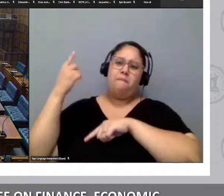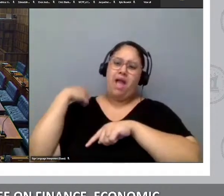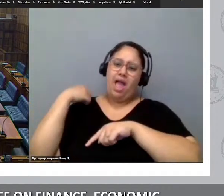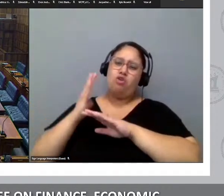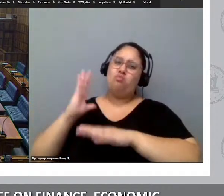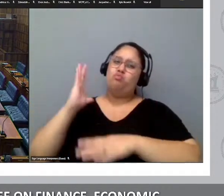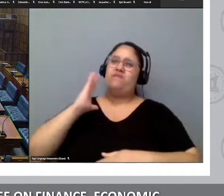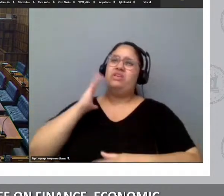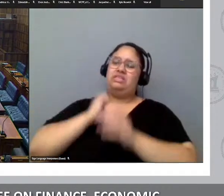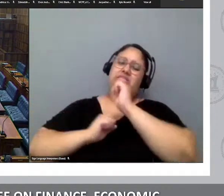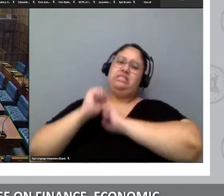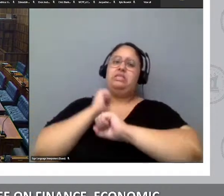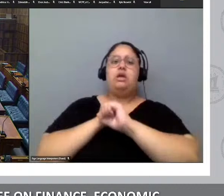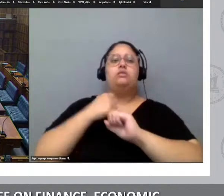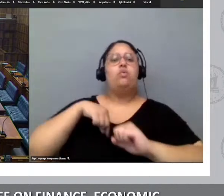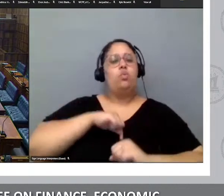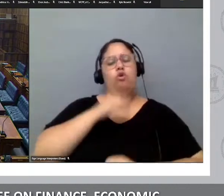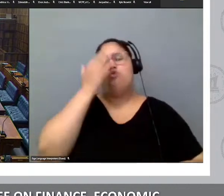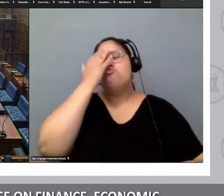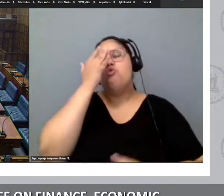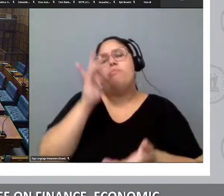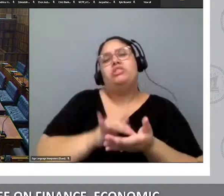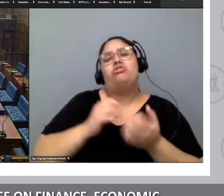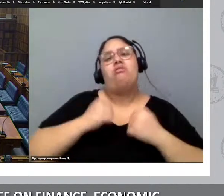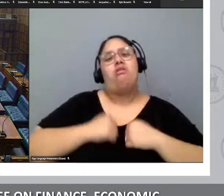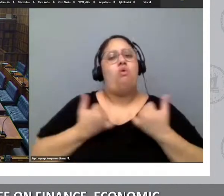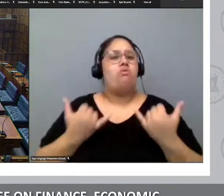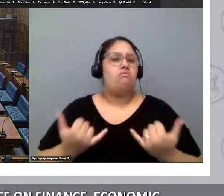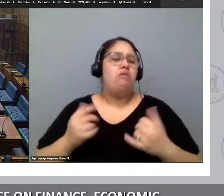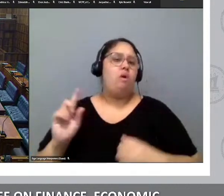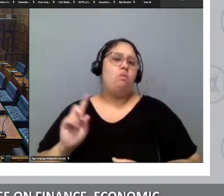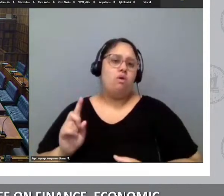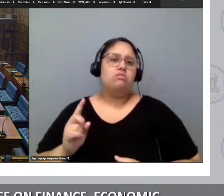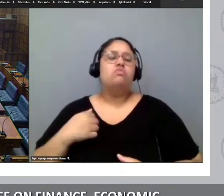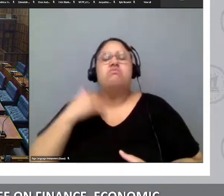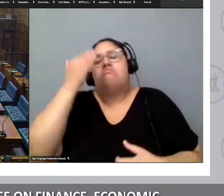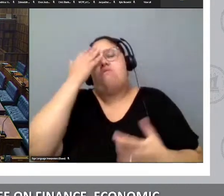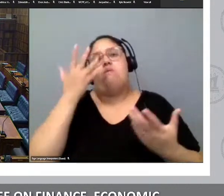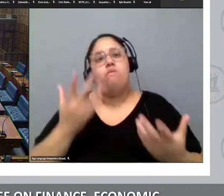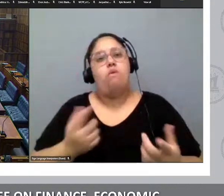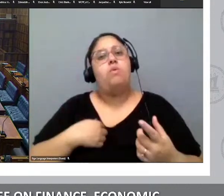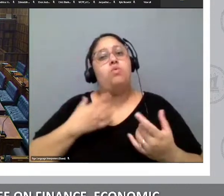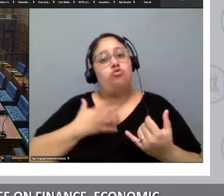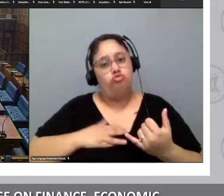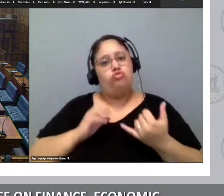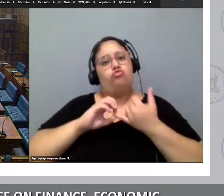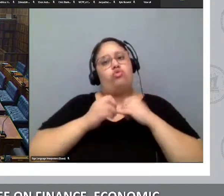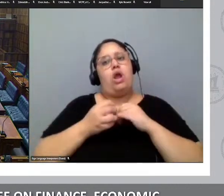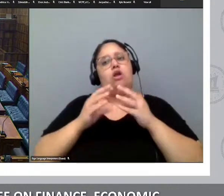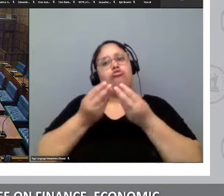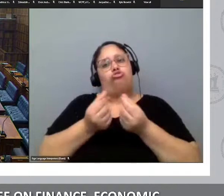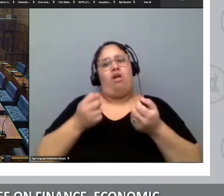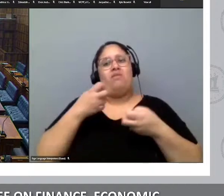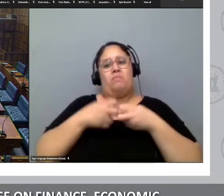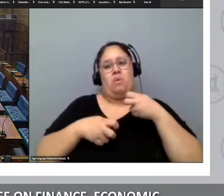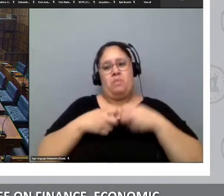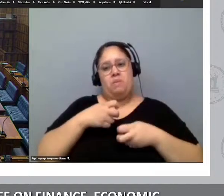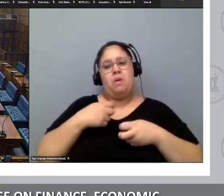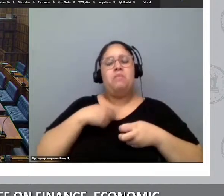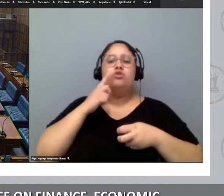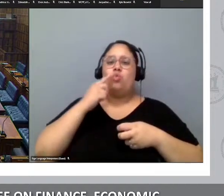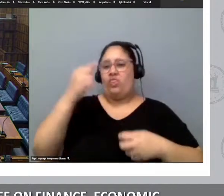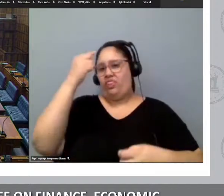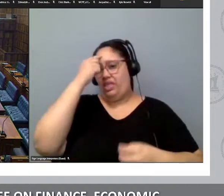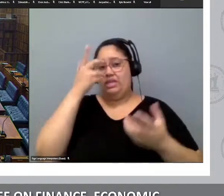previous years because we know where we are at this point so if indeed we're trying to resolve a problem because I'm not I don't